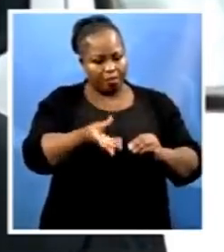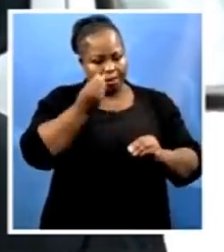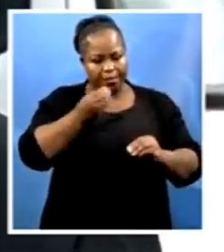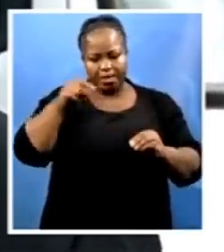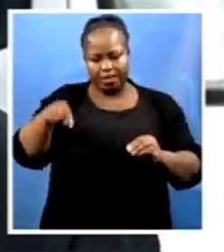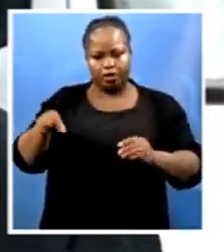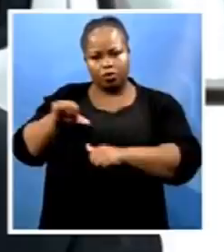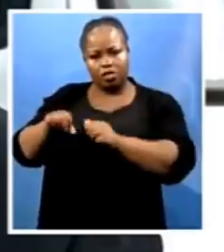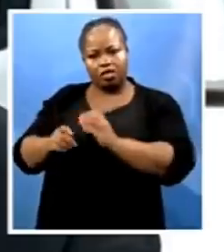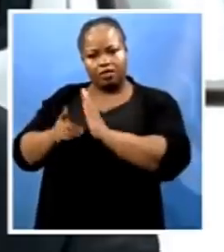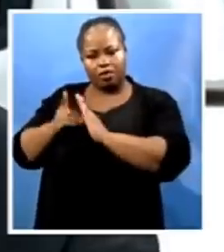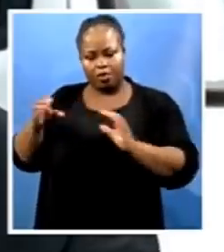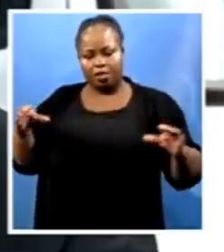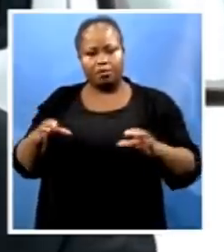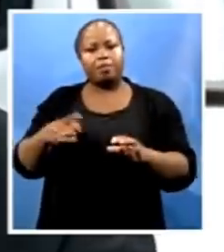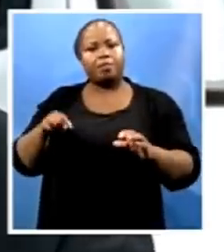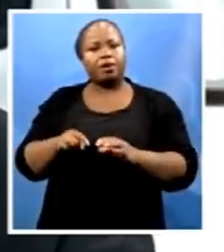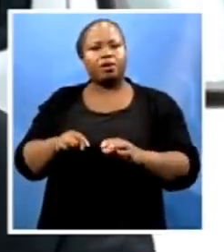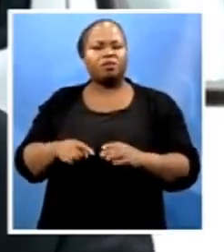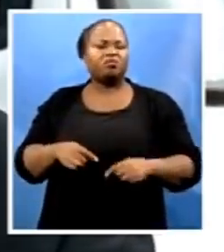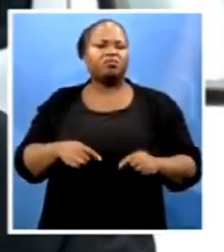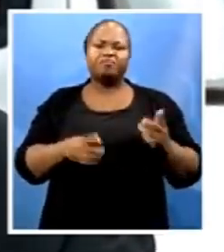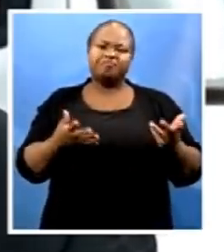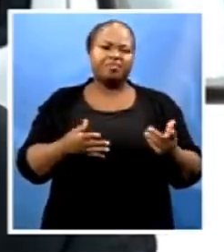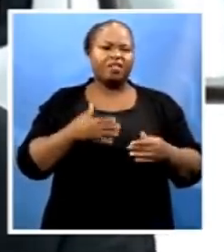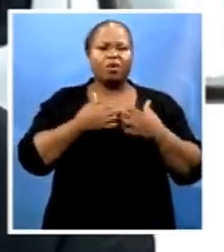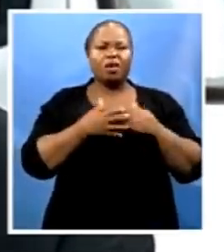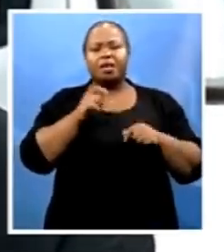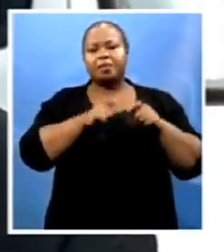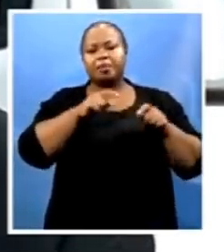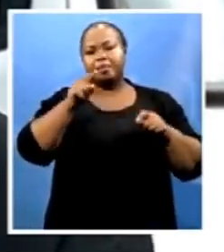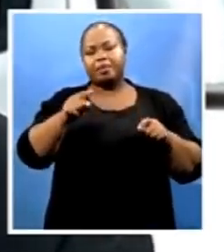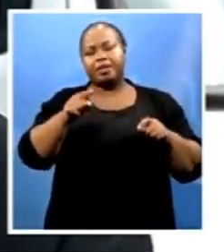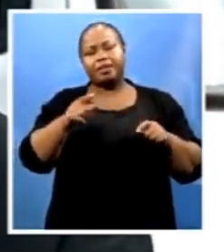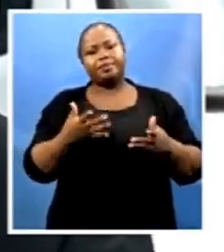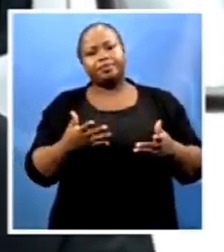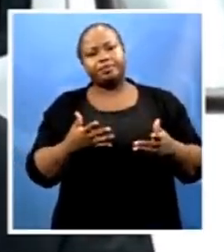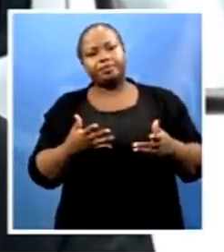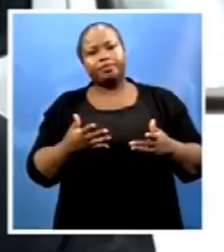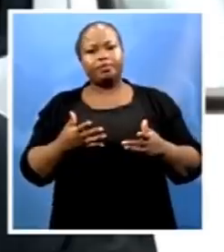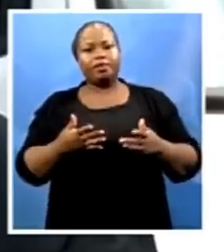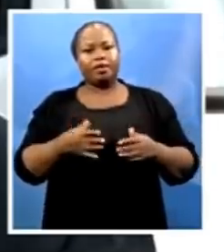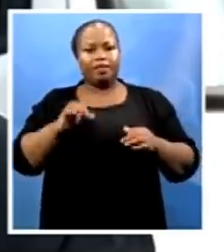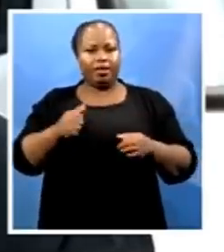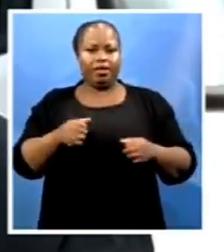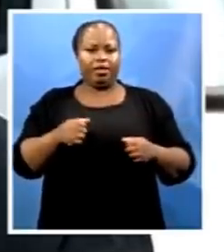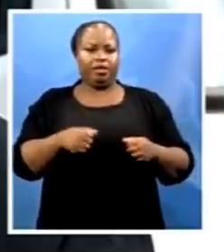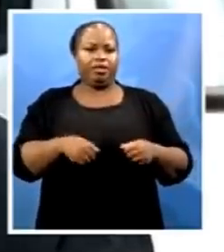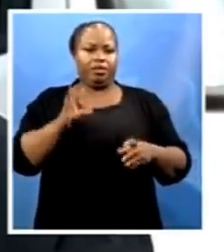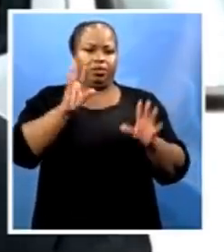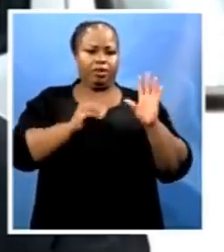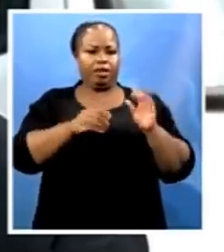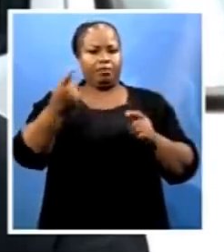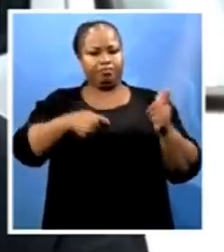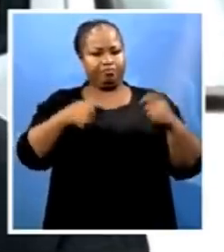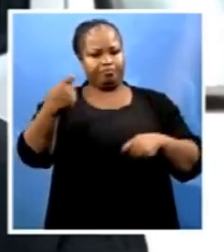from various sources, and those sources then are combined together, pulled together, so that there's a substantial amount of money that